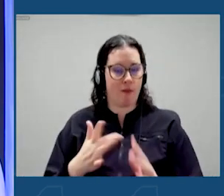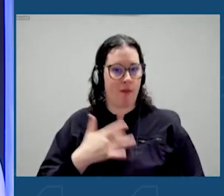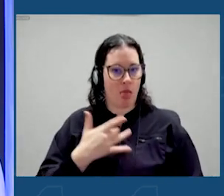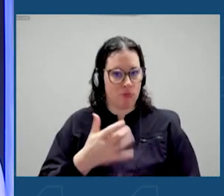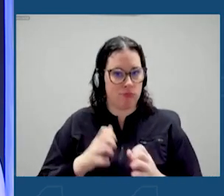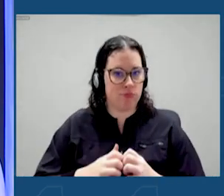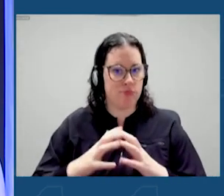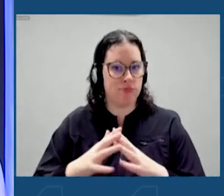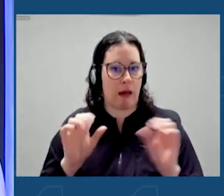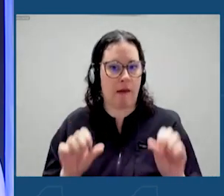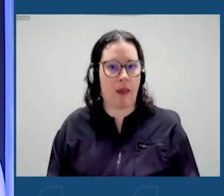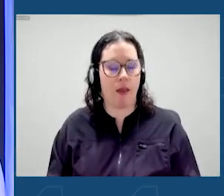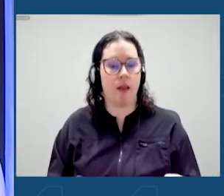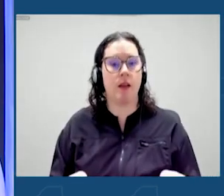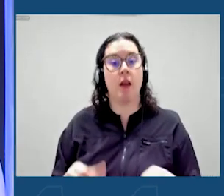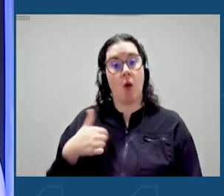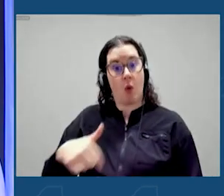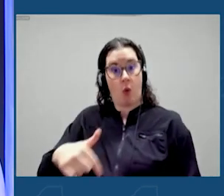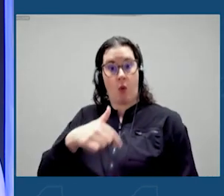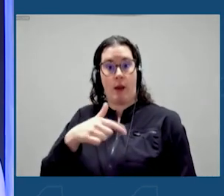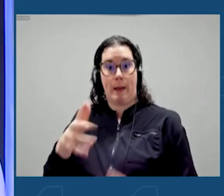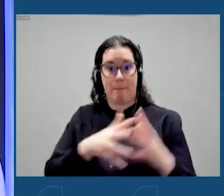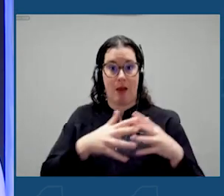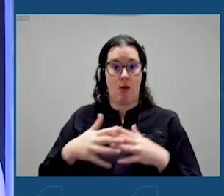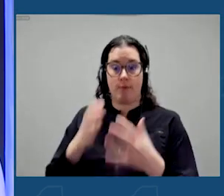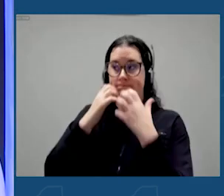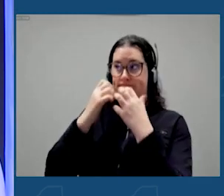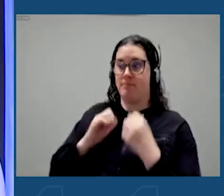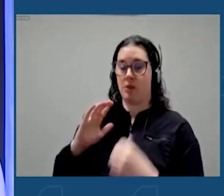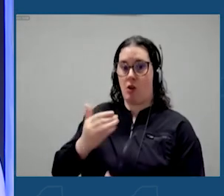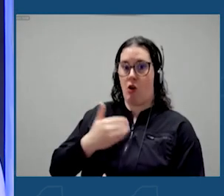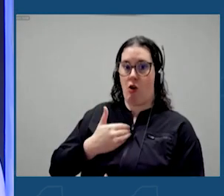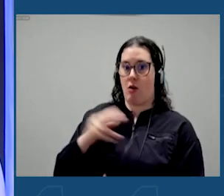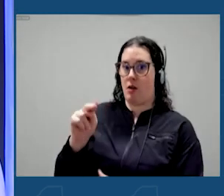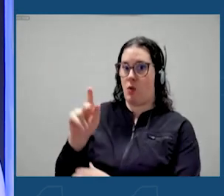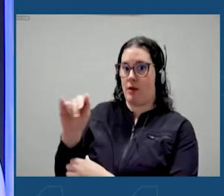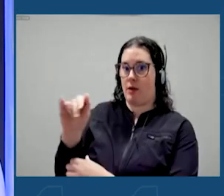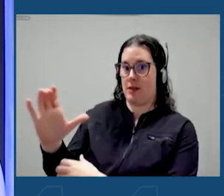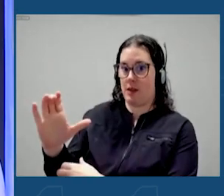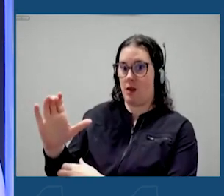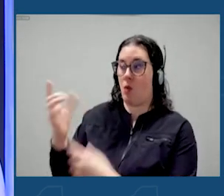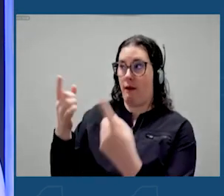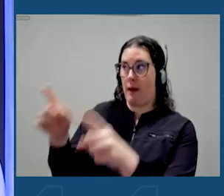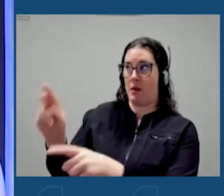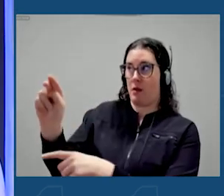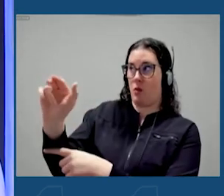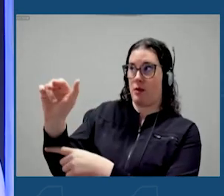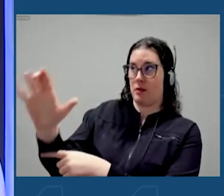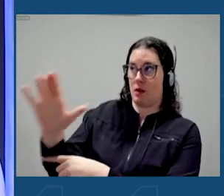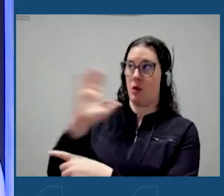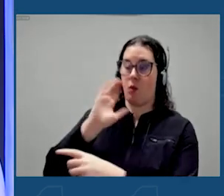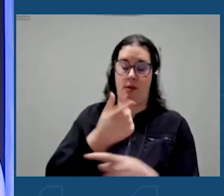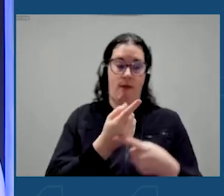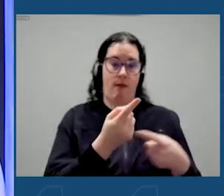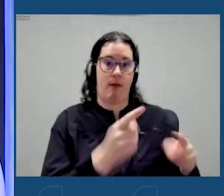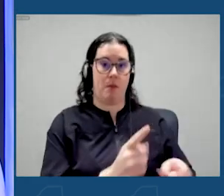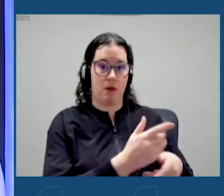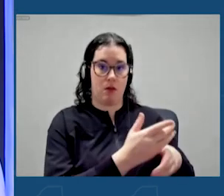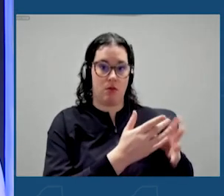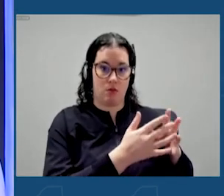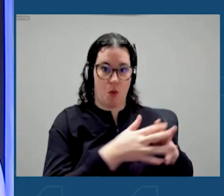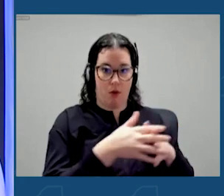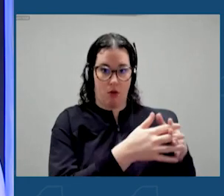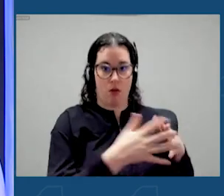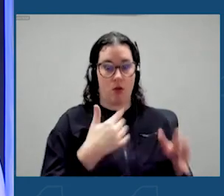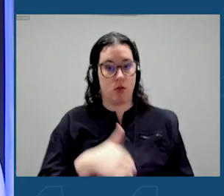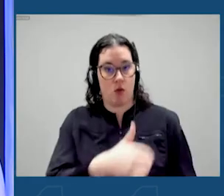are America's city. And the way goes New York, goes America. We have an obligation, again,